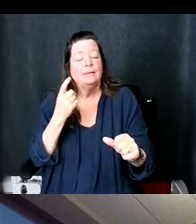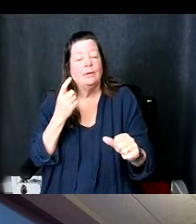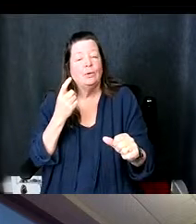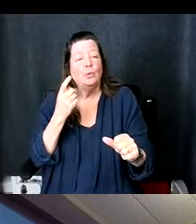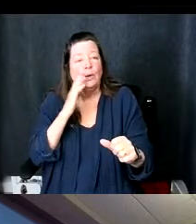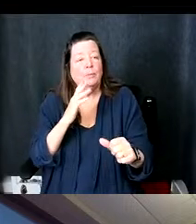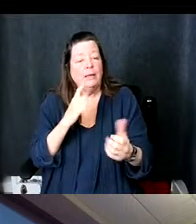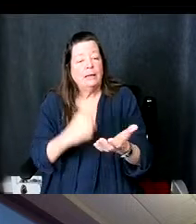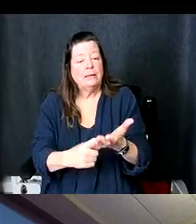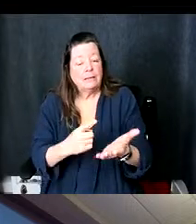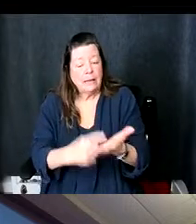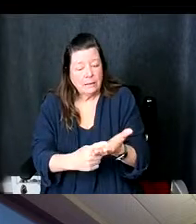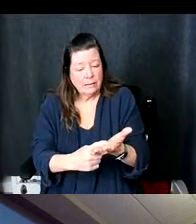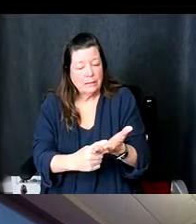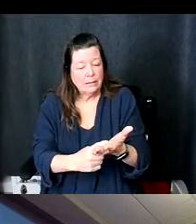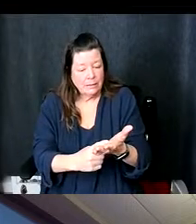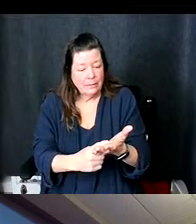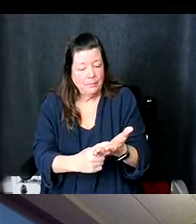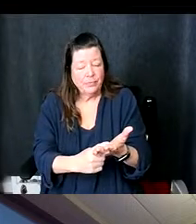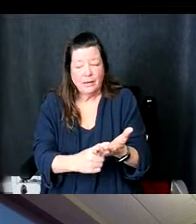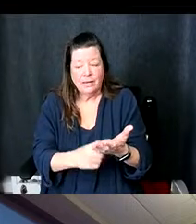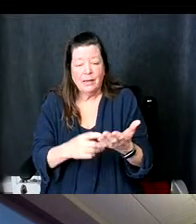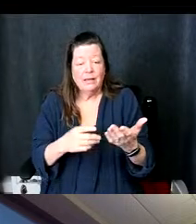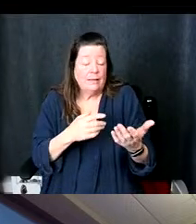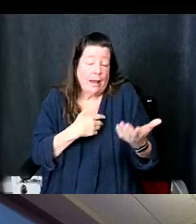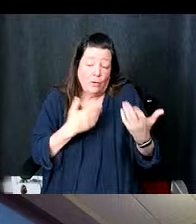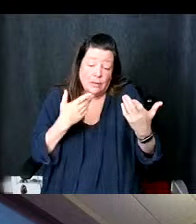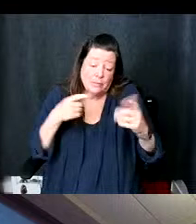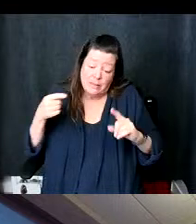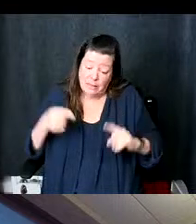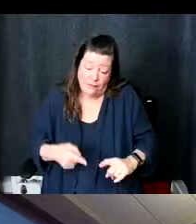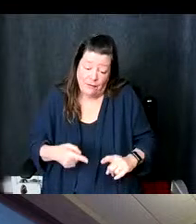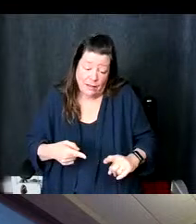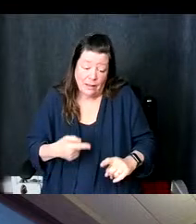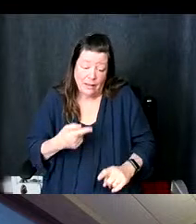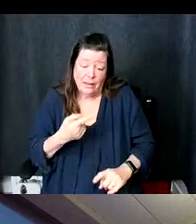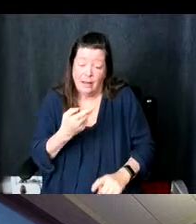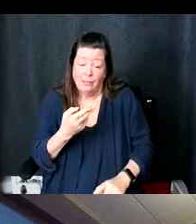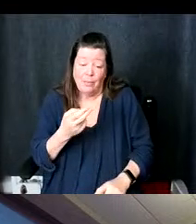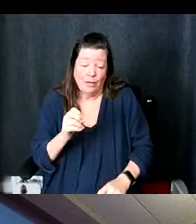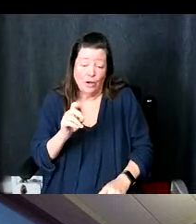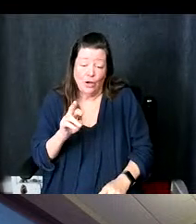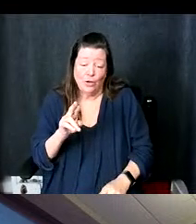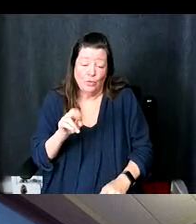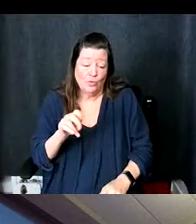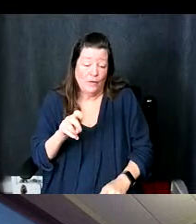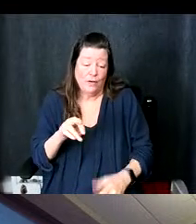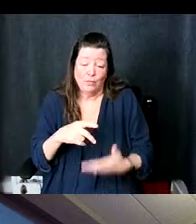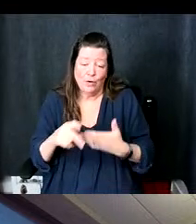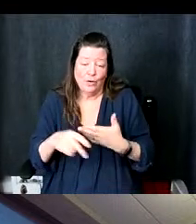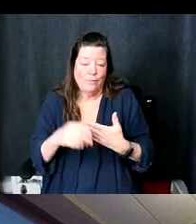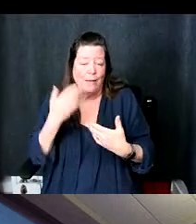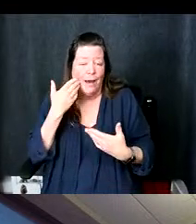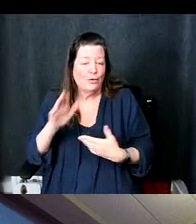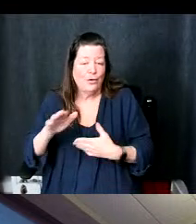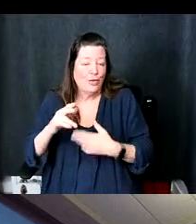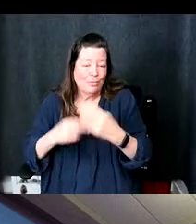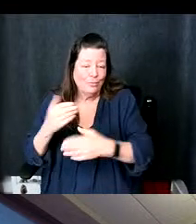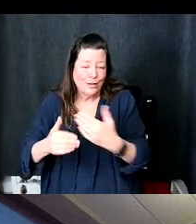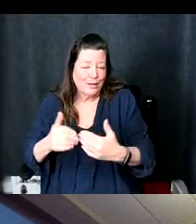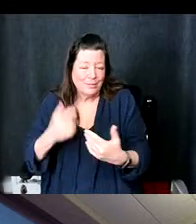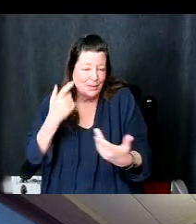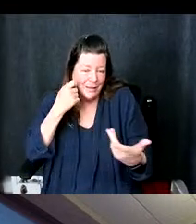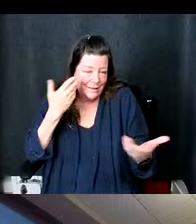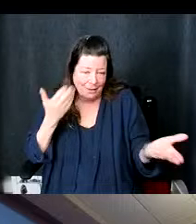at. But so, specific to, I don't know the specifics of the Hood River program, so I don't know what their process was. But